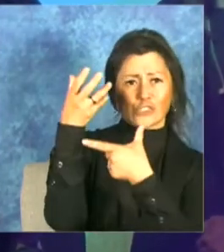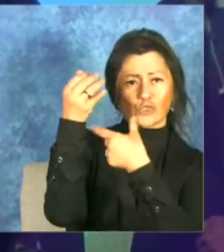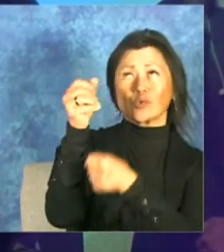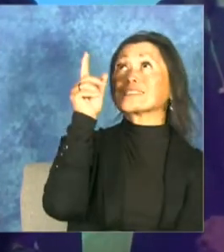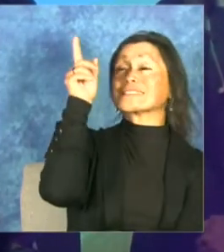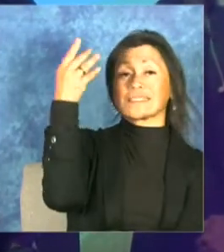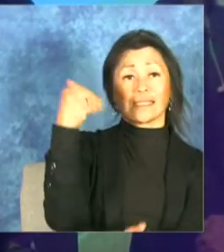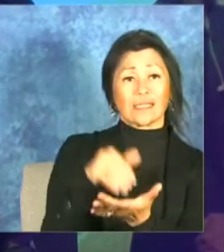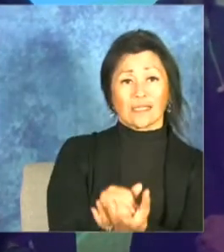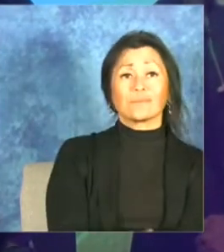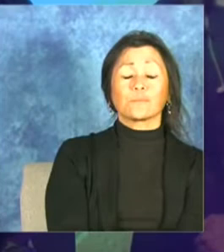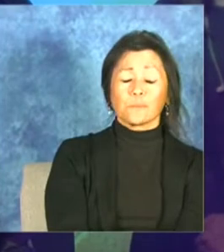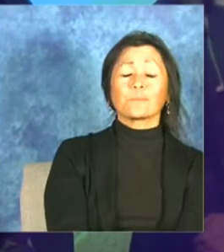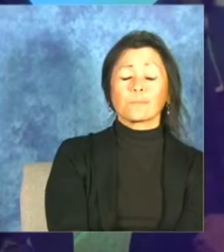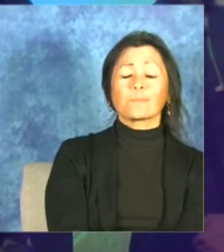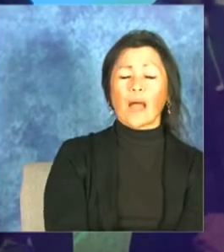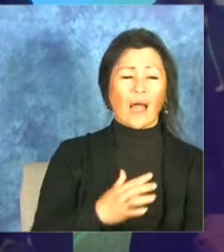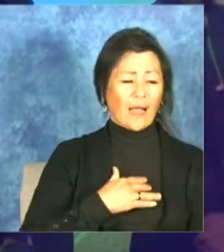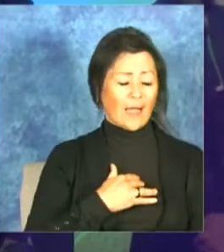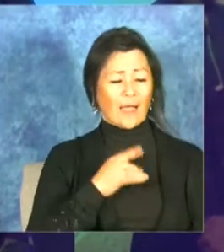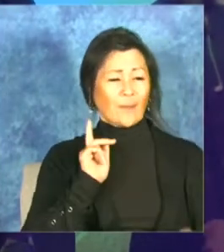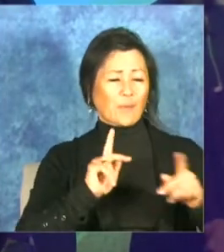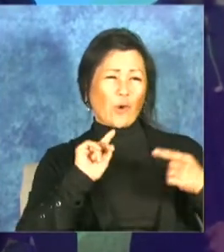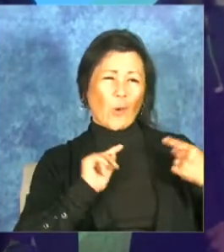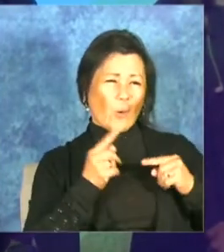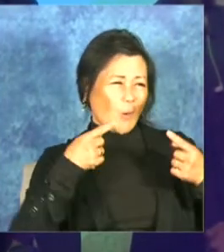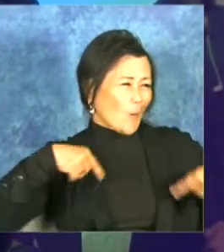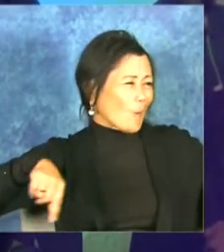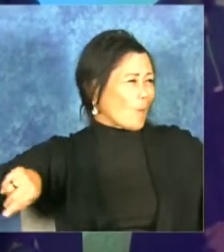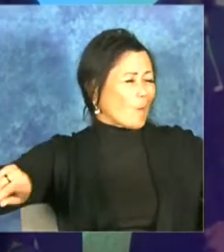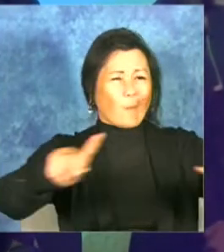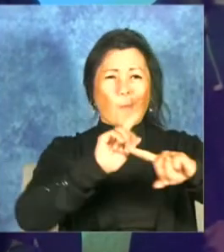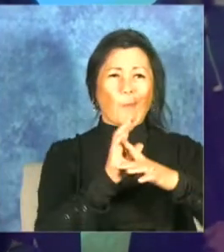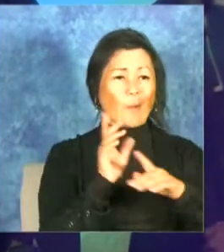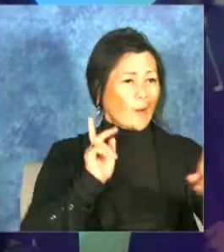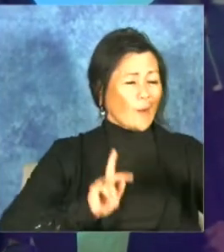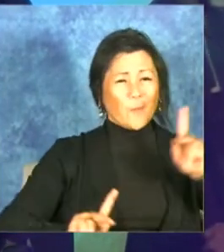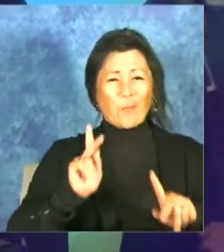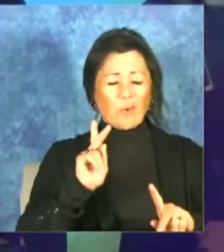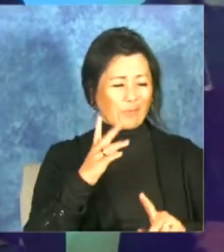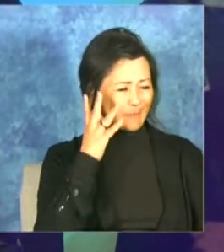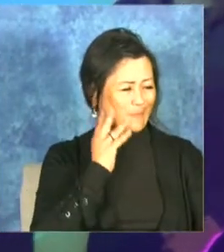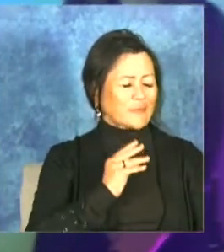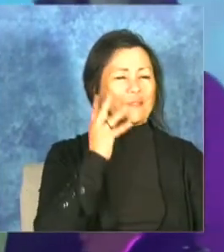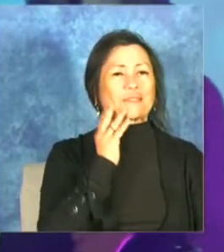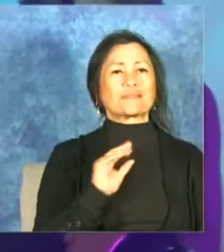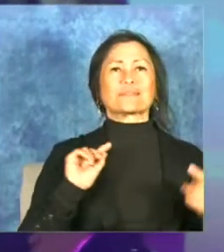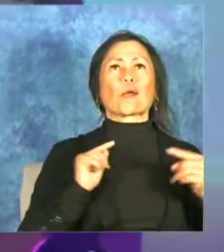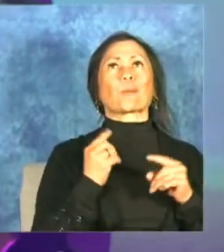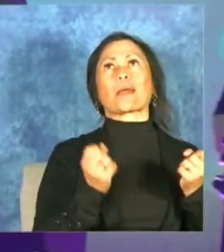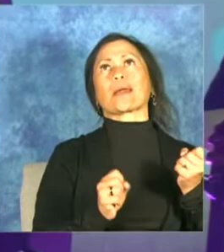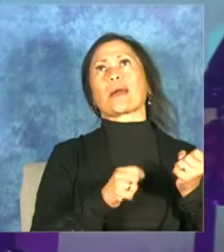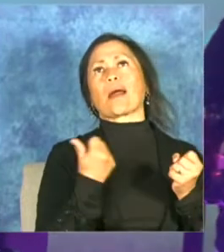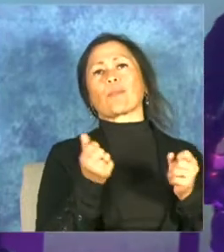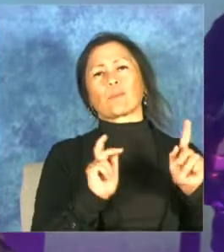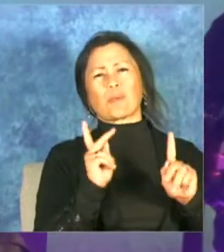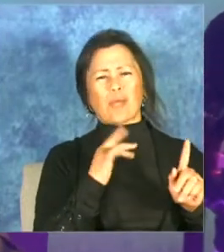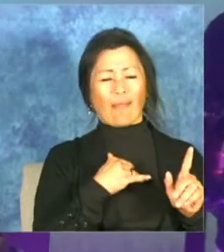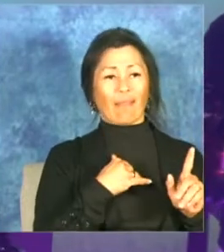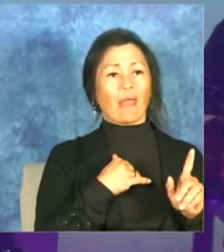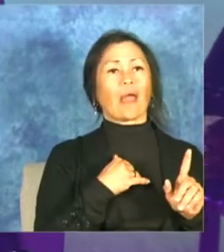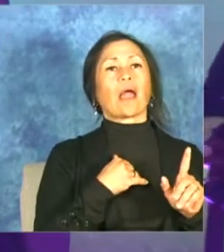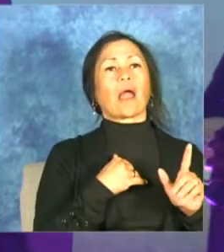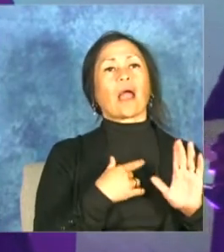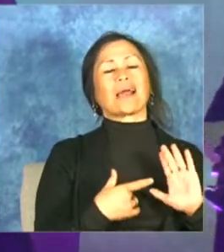again, that they've been hurt by people, that they've been hurt by so many others, and that kind of reflects